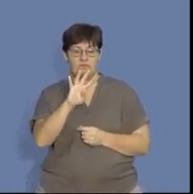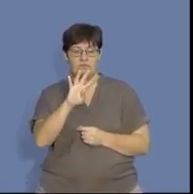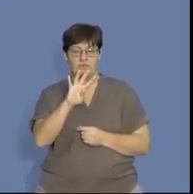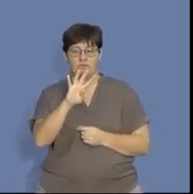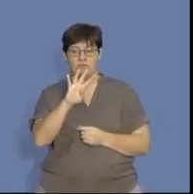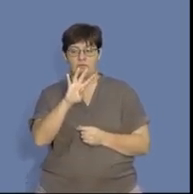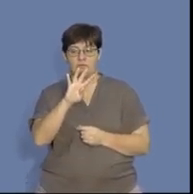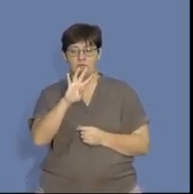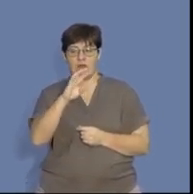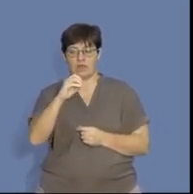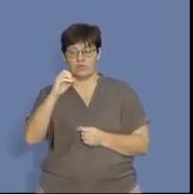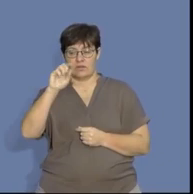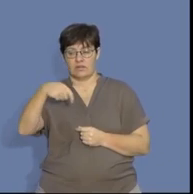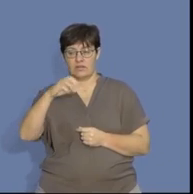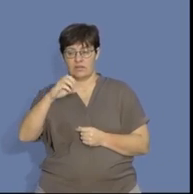1,400,000